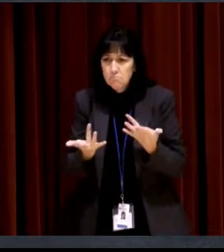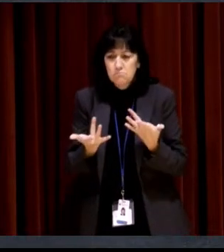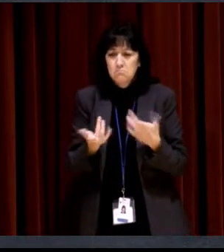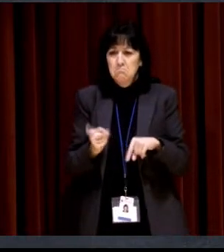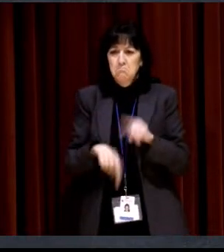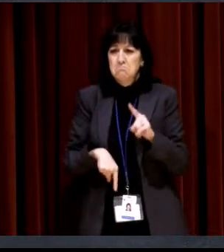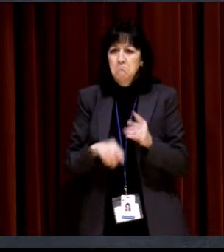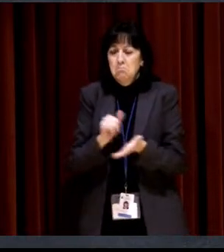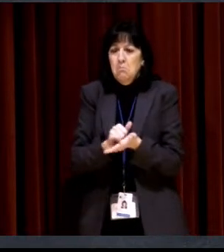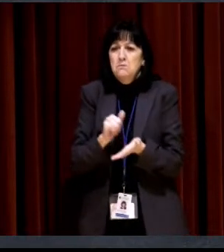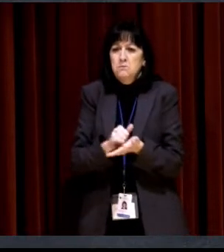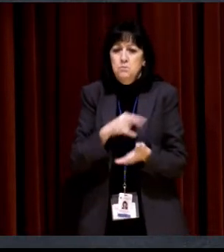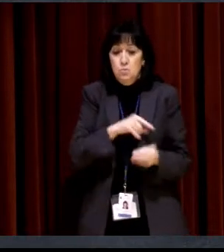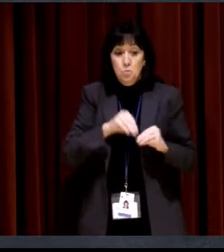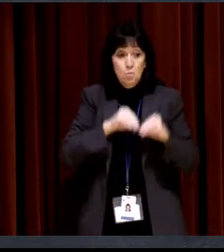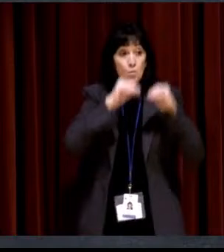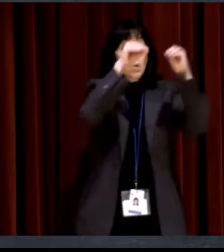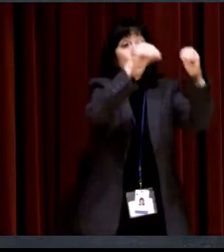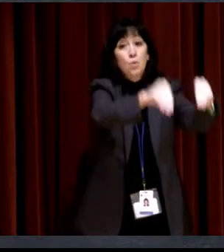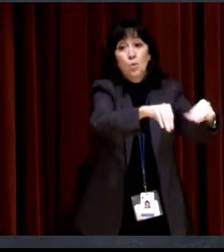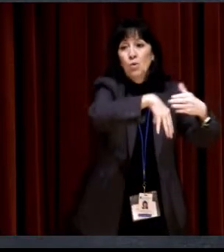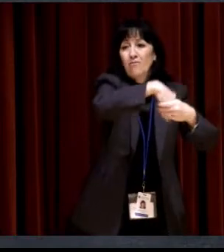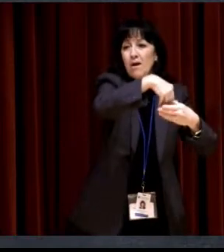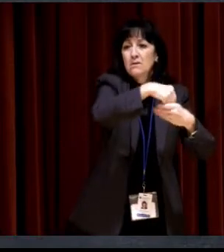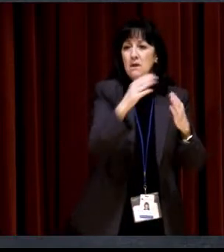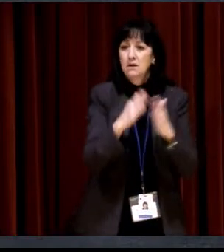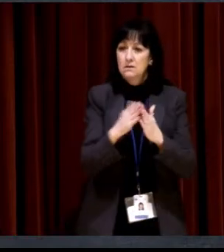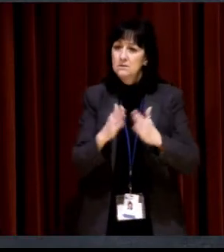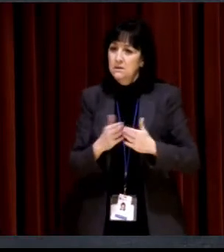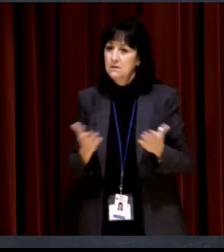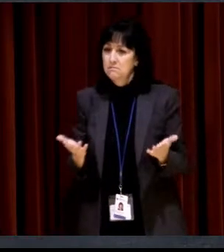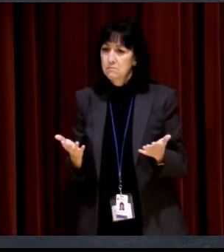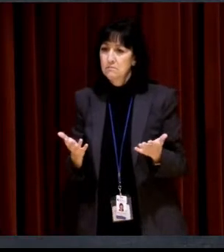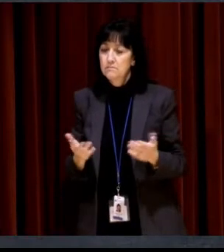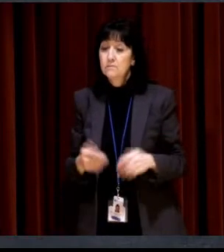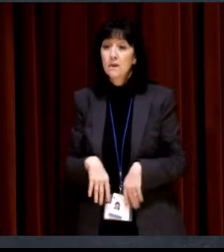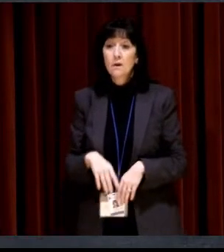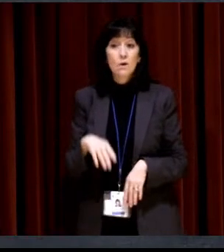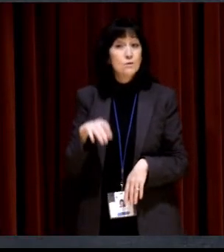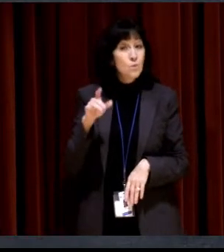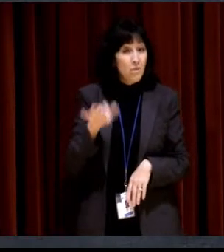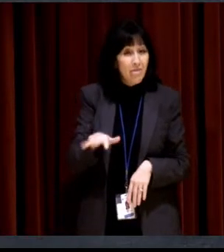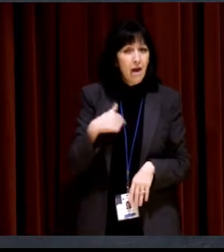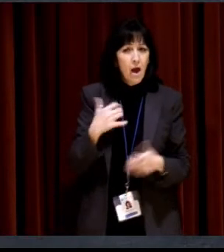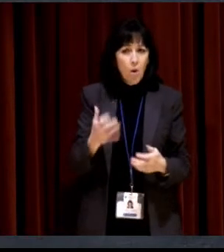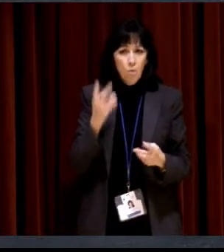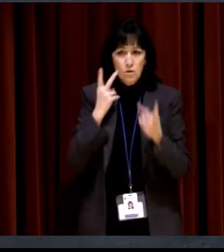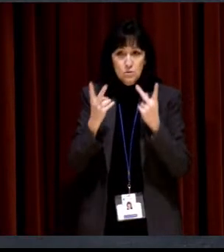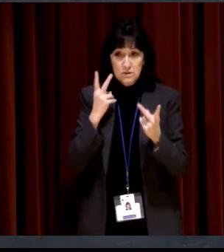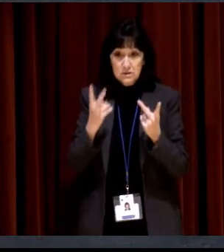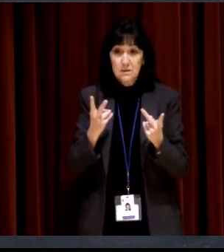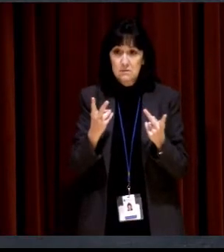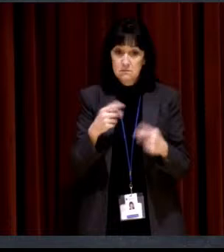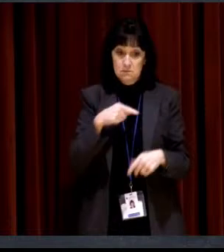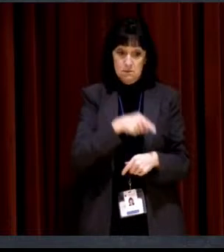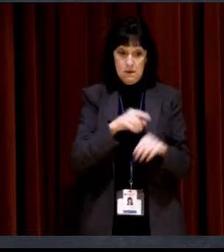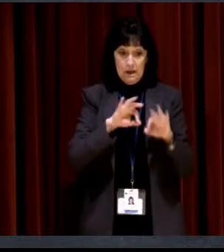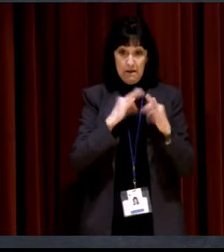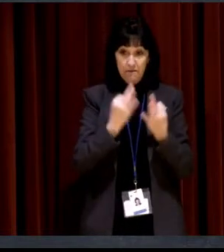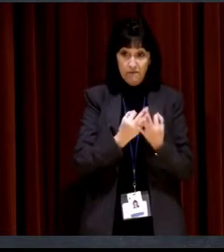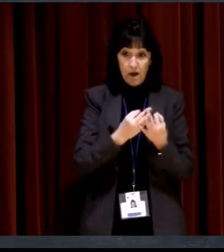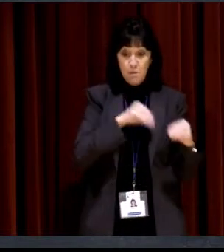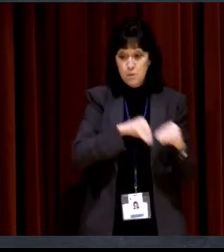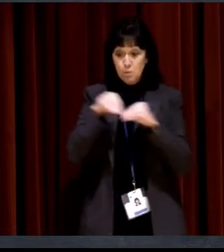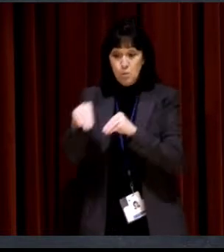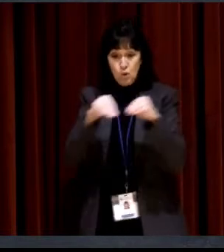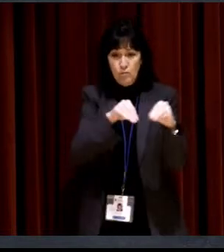the state government, to see, like, are we addressing high poverty and family trauma and affordable housing?